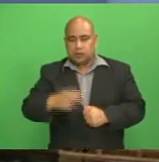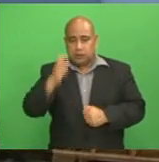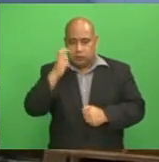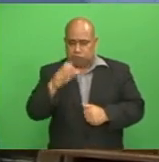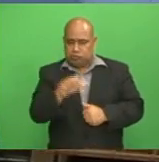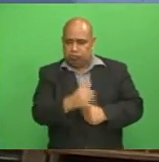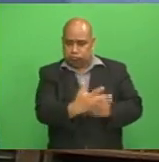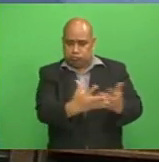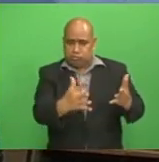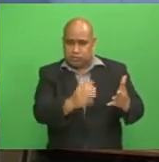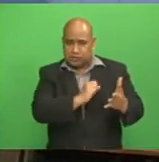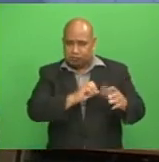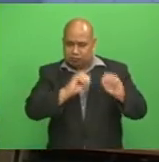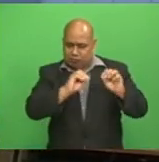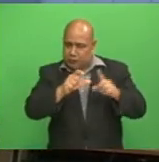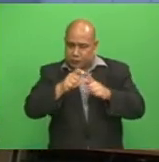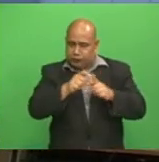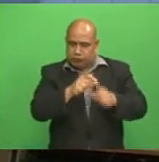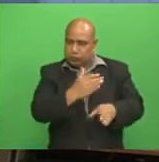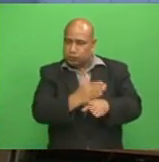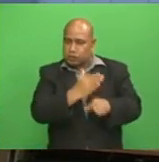difficult industry, very technical.